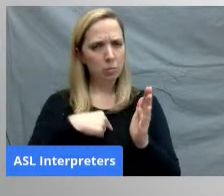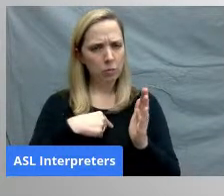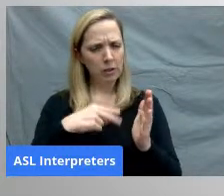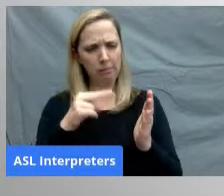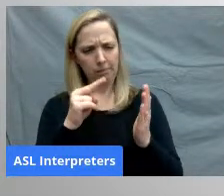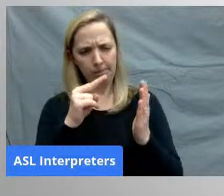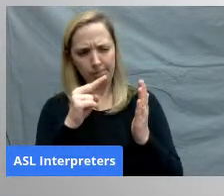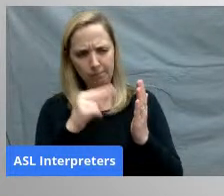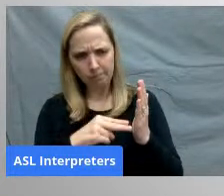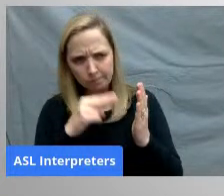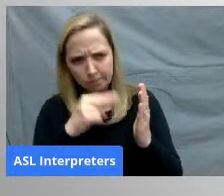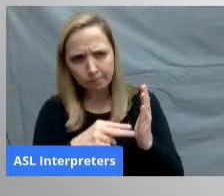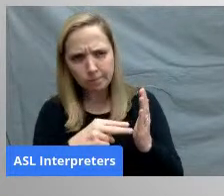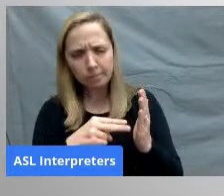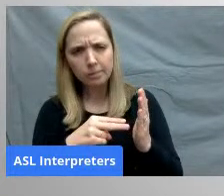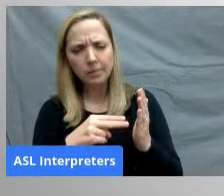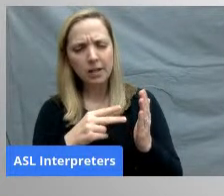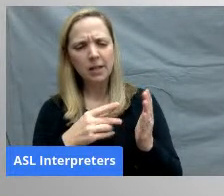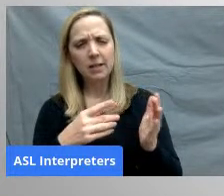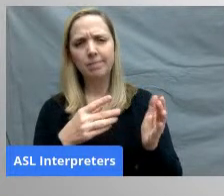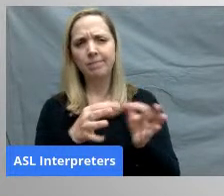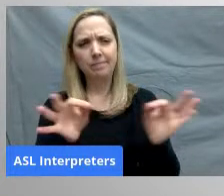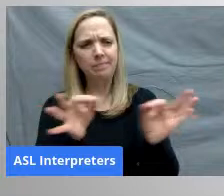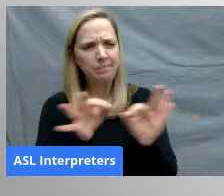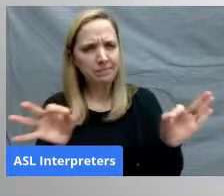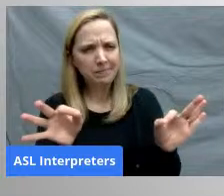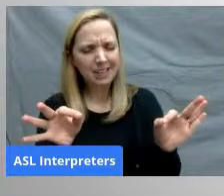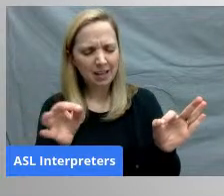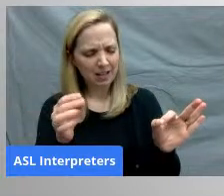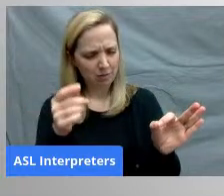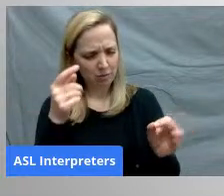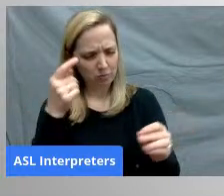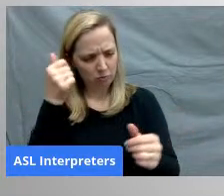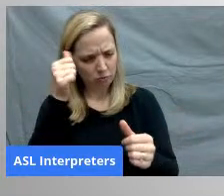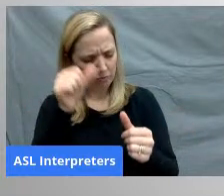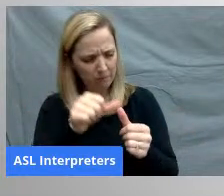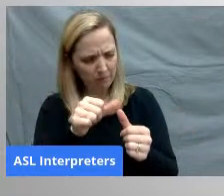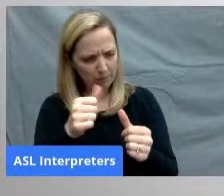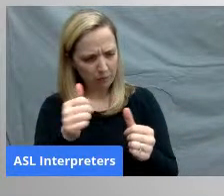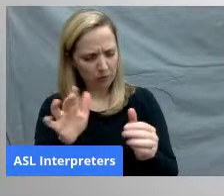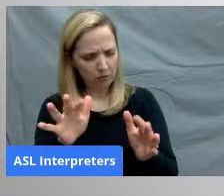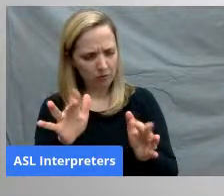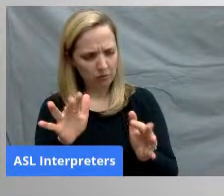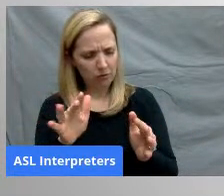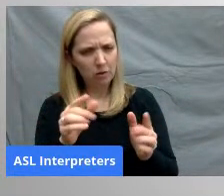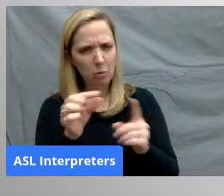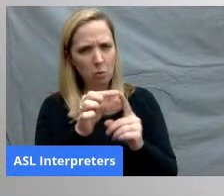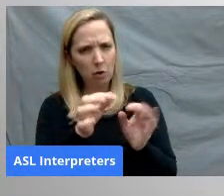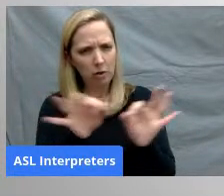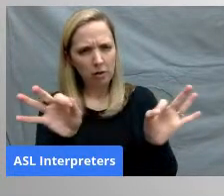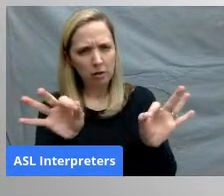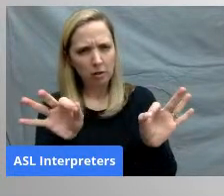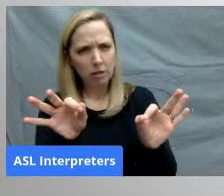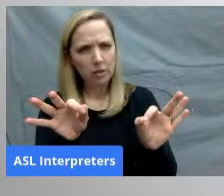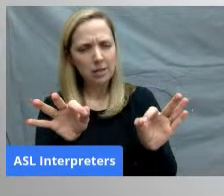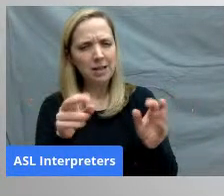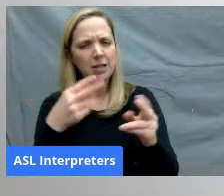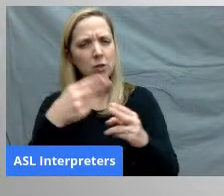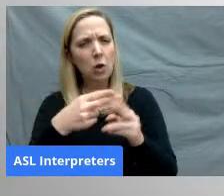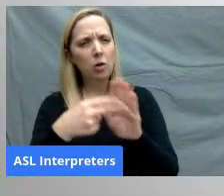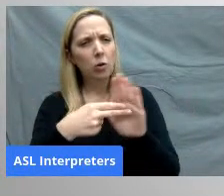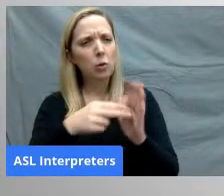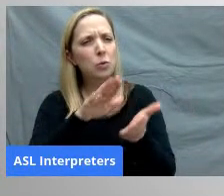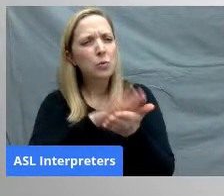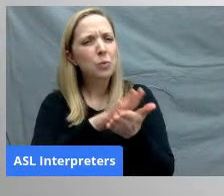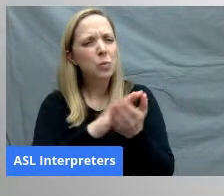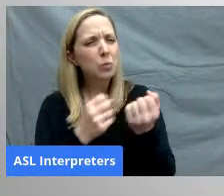what's the wording? Hang on, let me find the wording. Sorry, school associated or school support or something like that. And